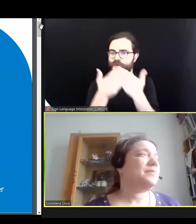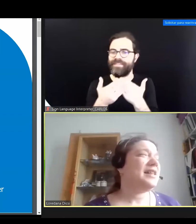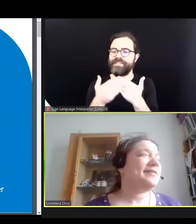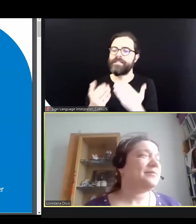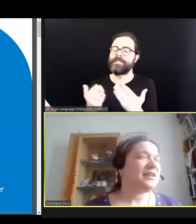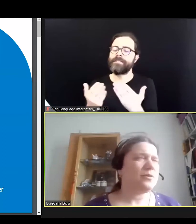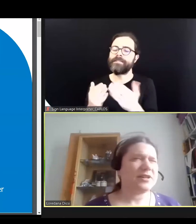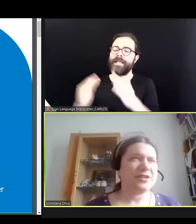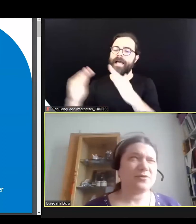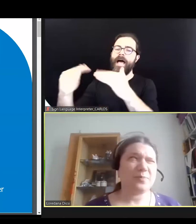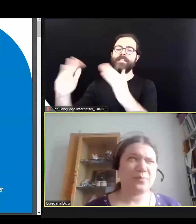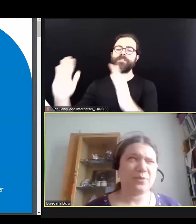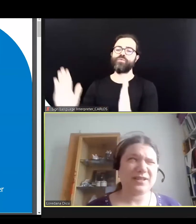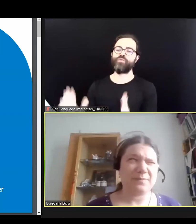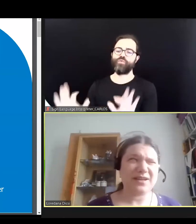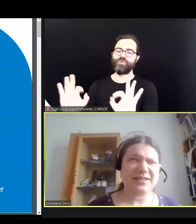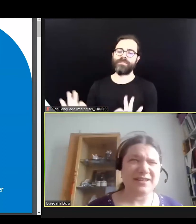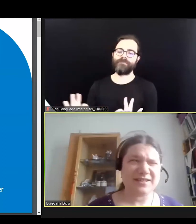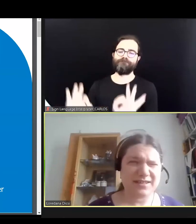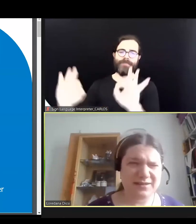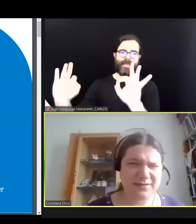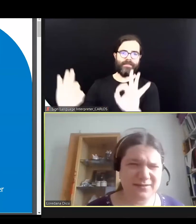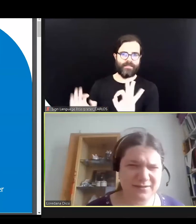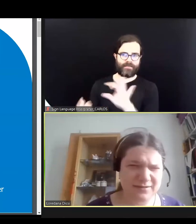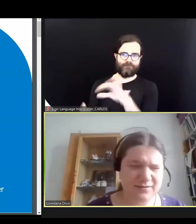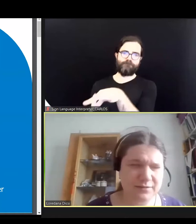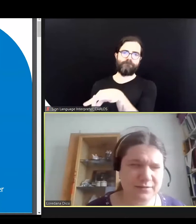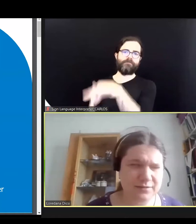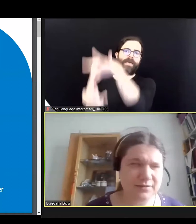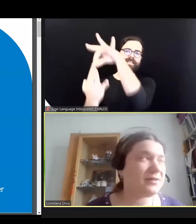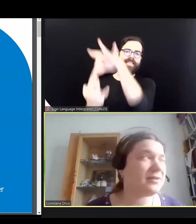in Belgium, there were two possibilities.